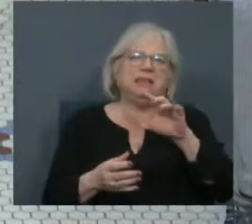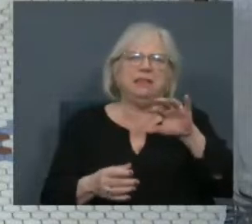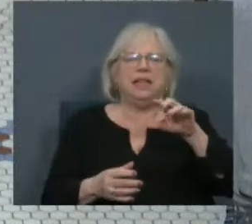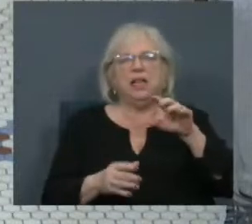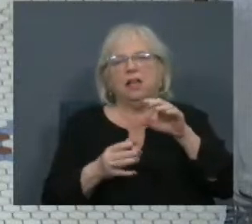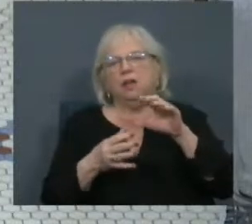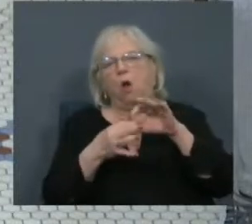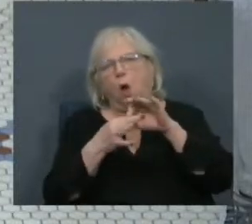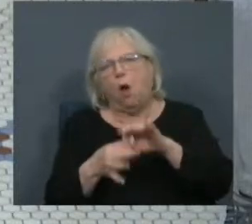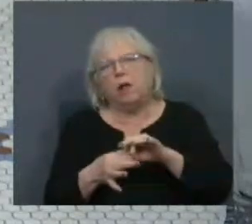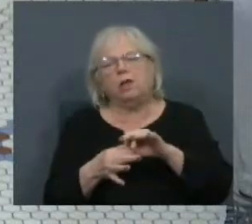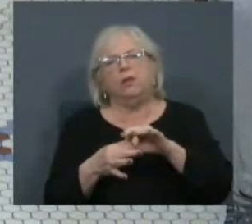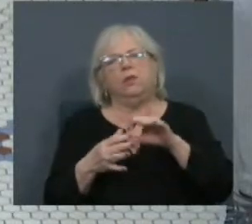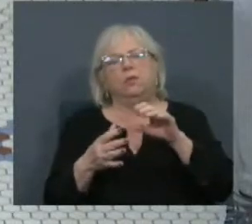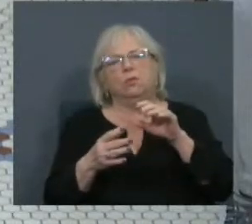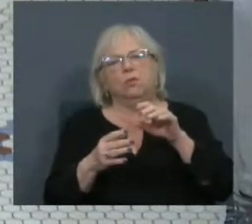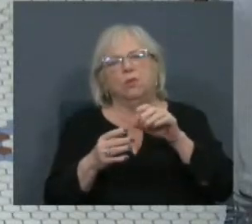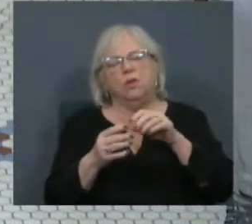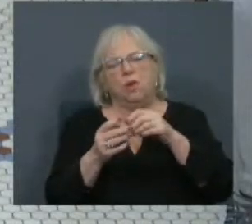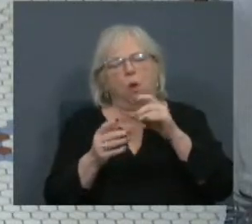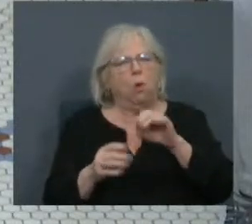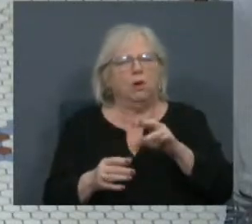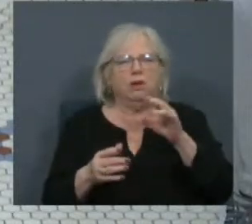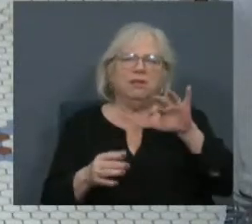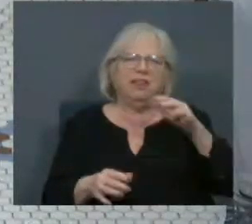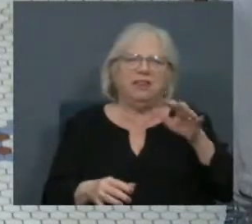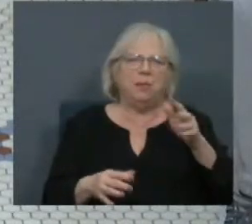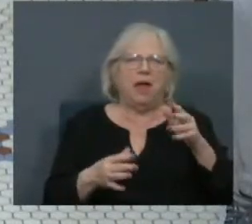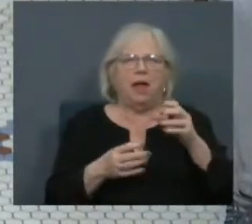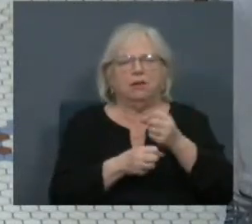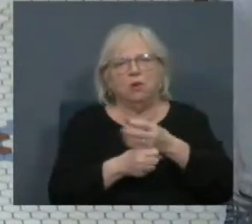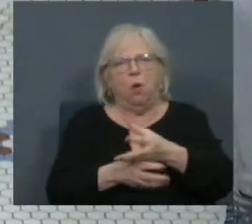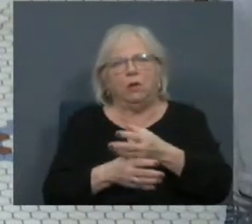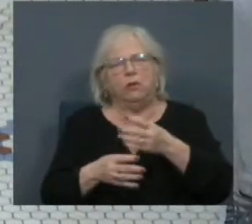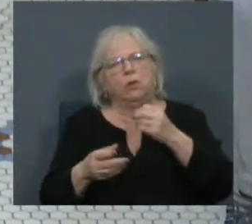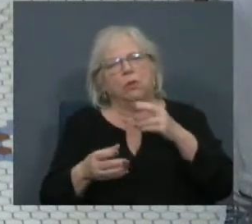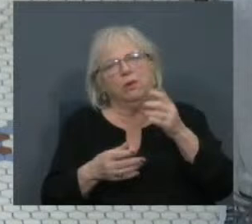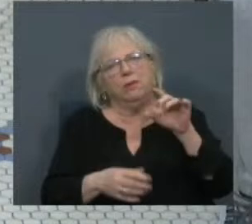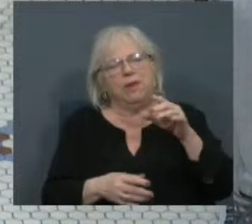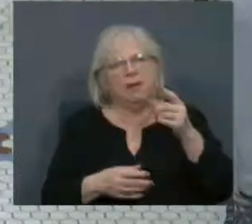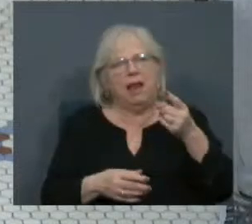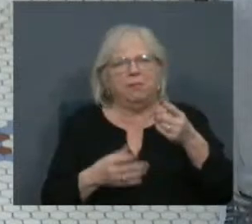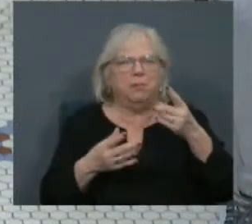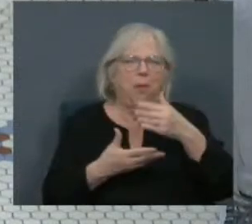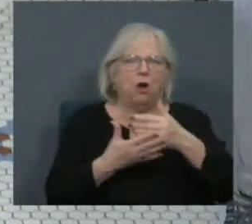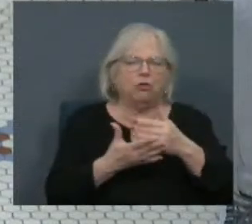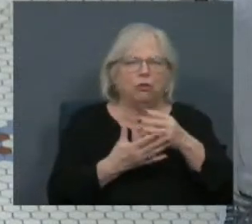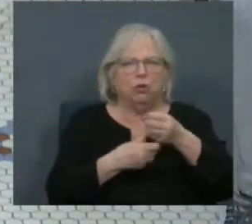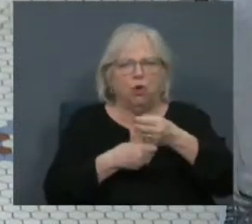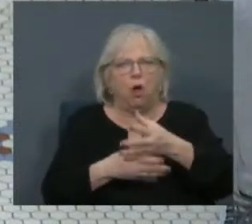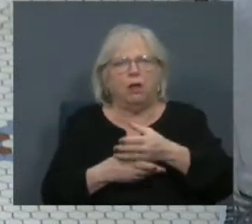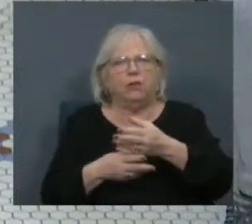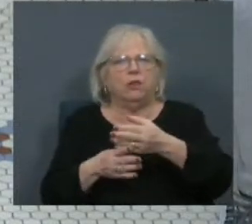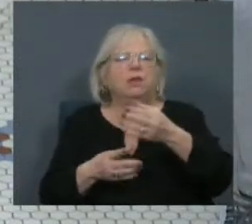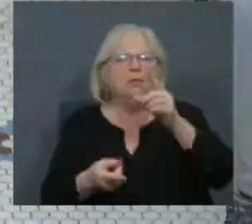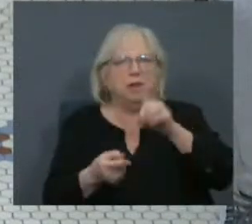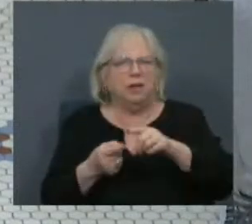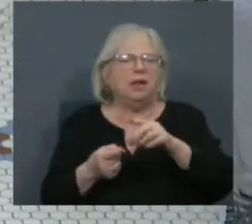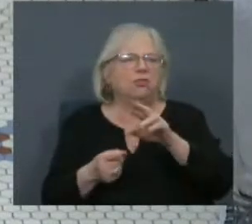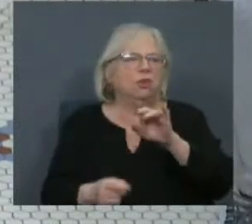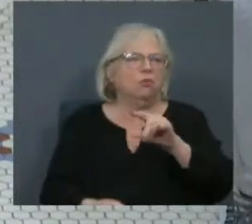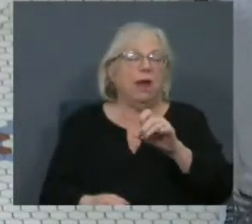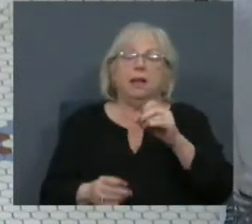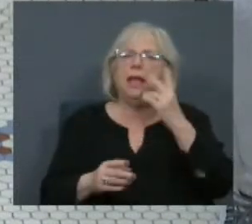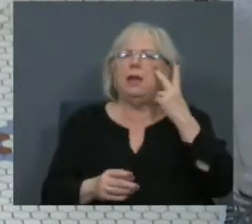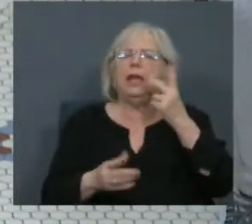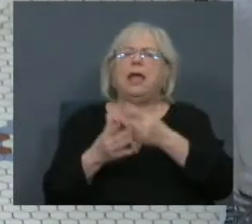to reductions in crime? Can we see clearance rates, response times, and crime rates of different kinds